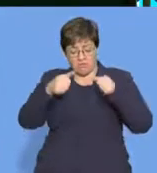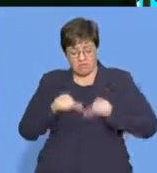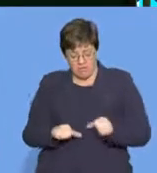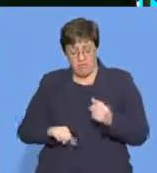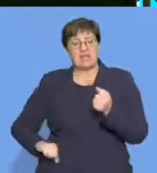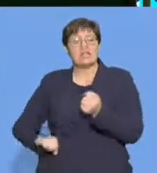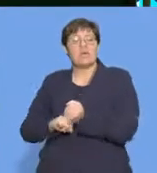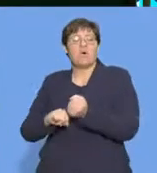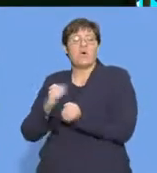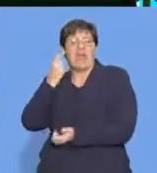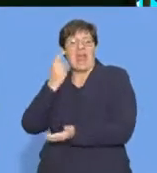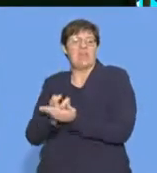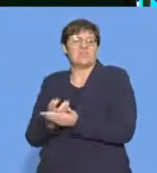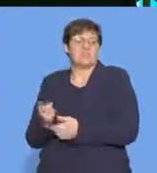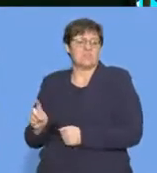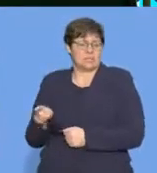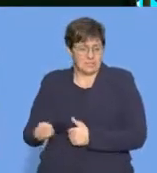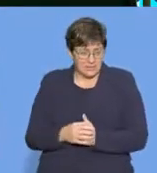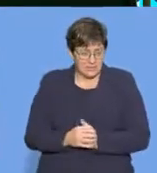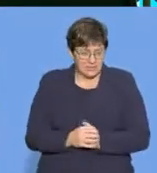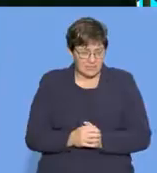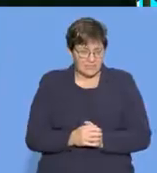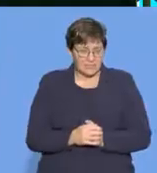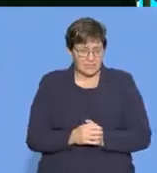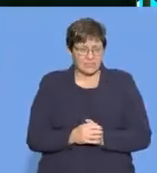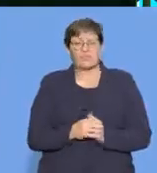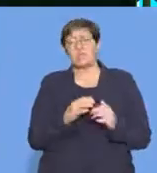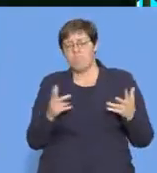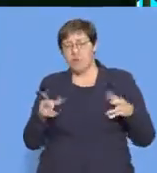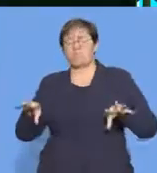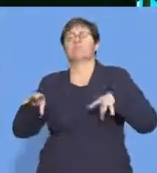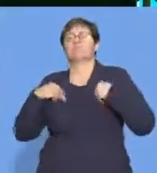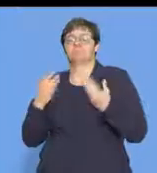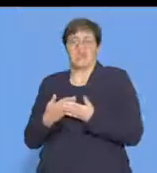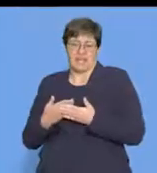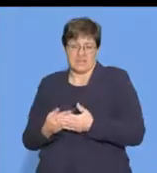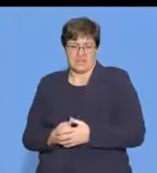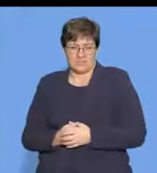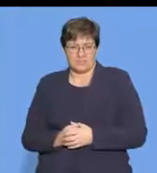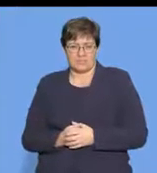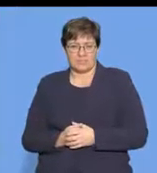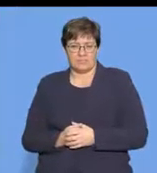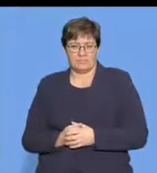supports that theory, that then makes it more accepted.